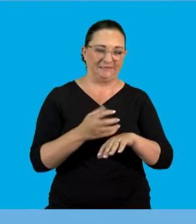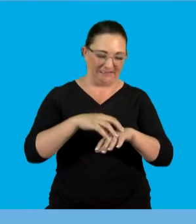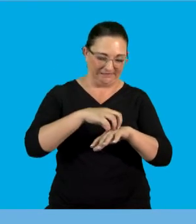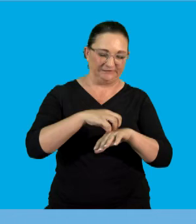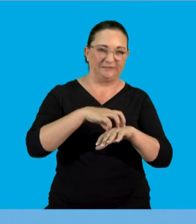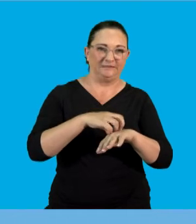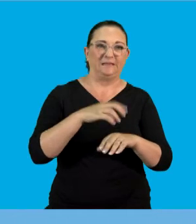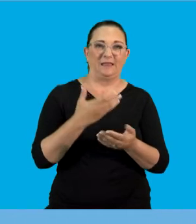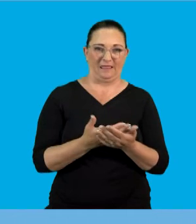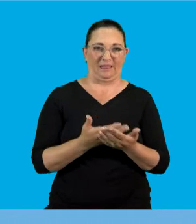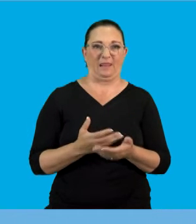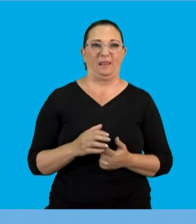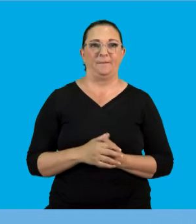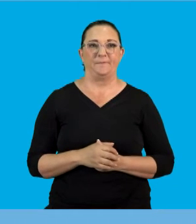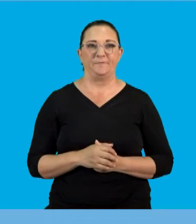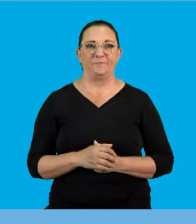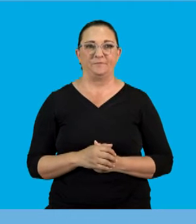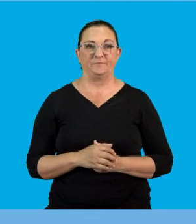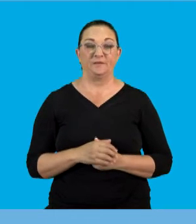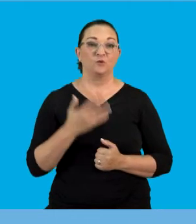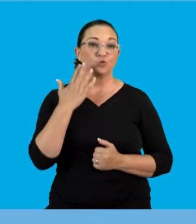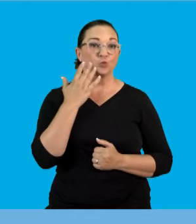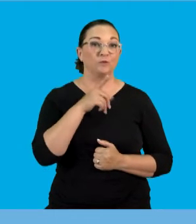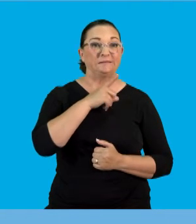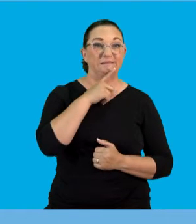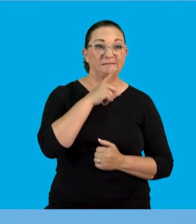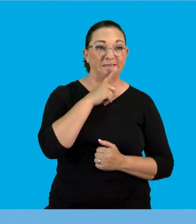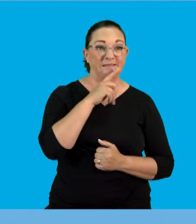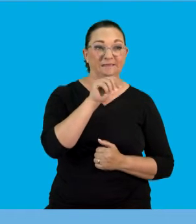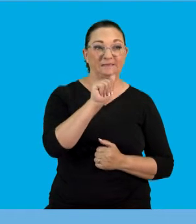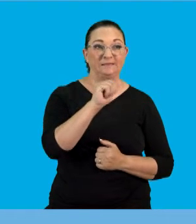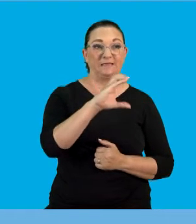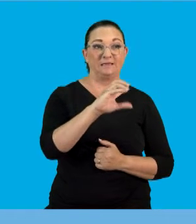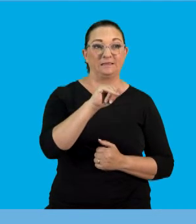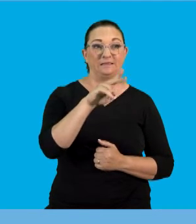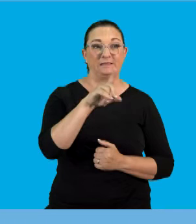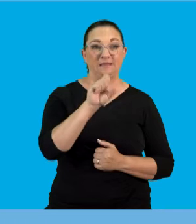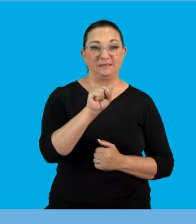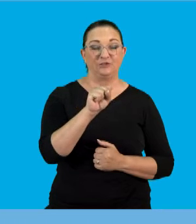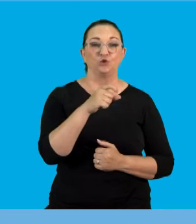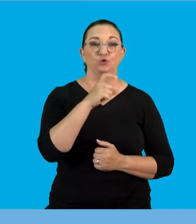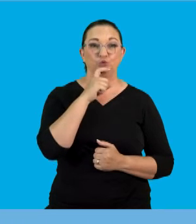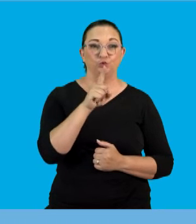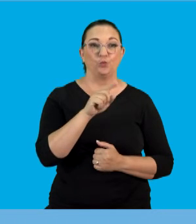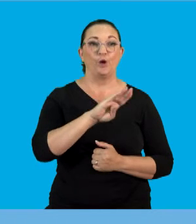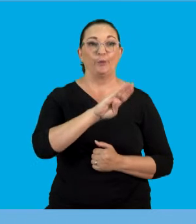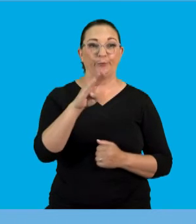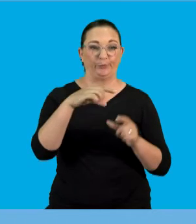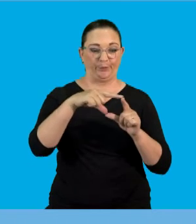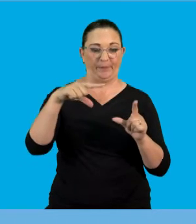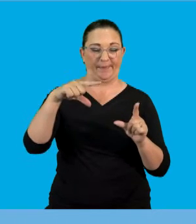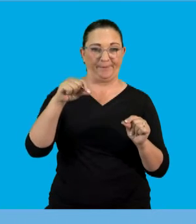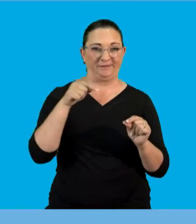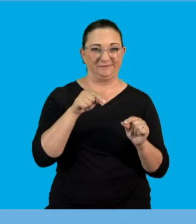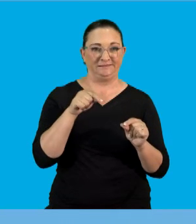corrosive. So yes, they are corrosive. And then the color of the litmus paper. So if you were to dip a litmus paper into an acid, what